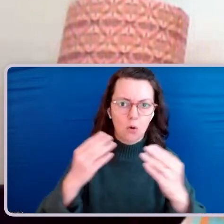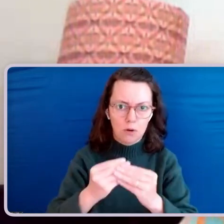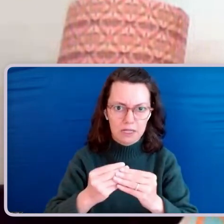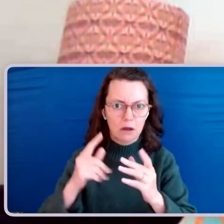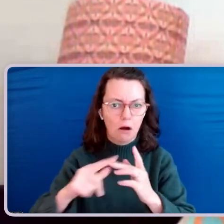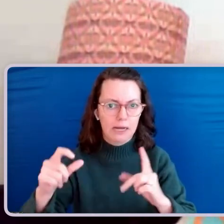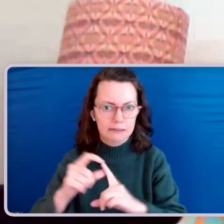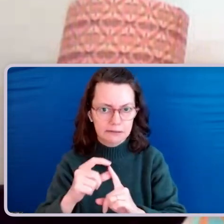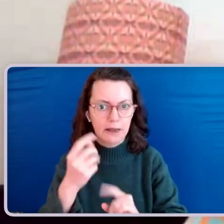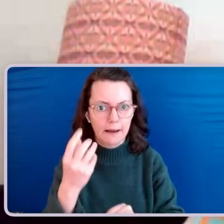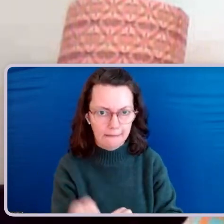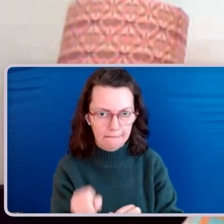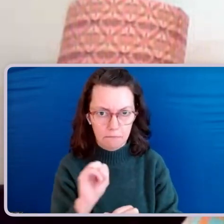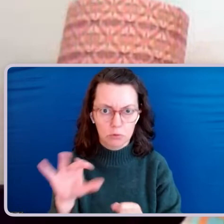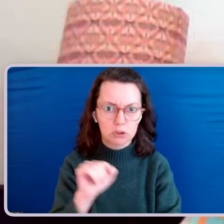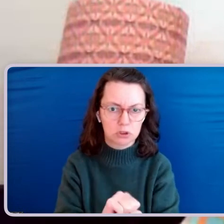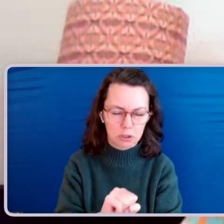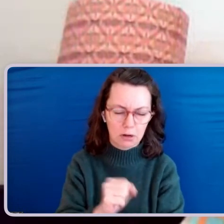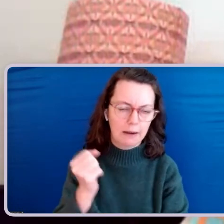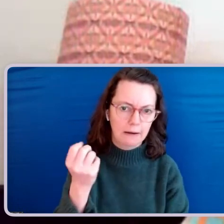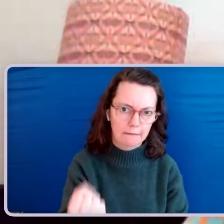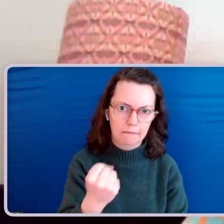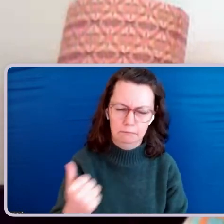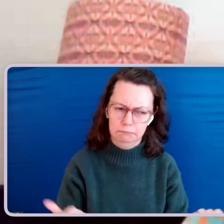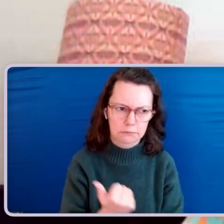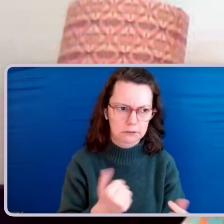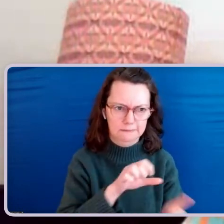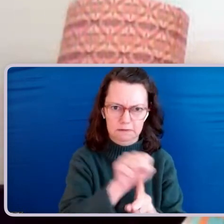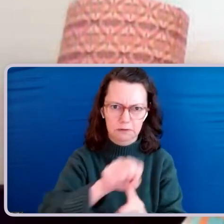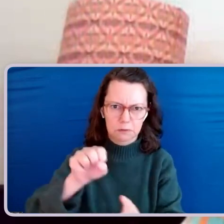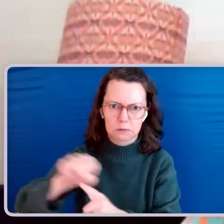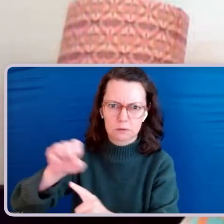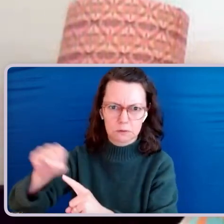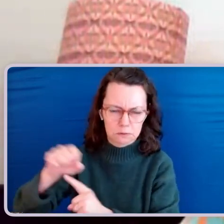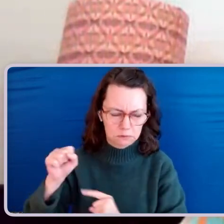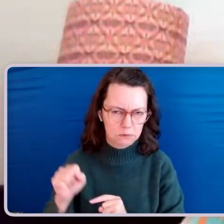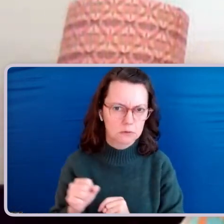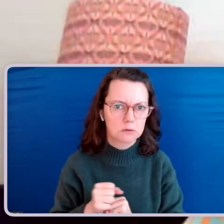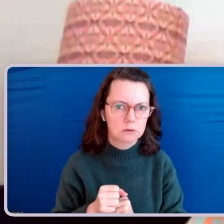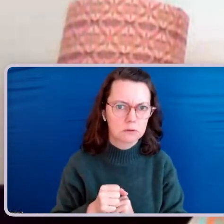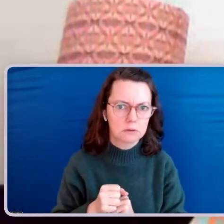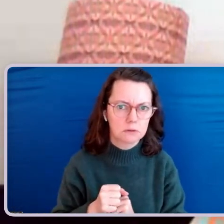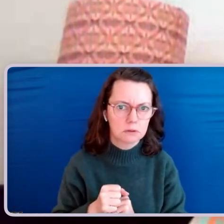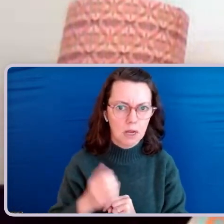intellectual impairment, and also psychosocial disability, that